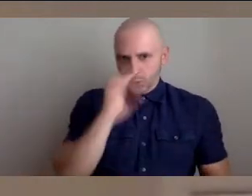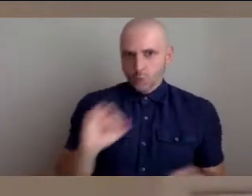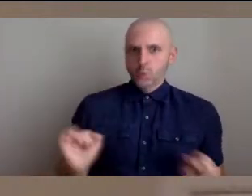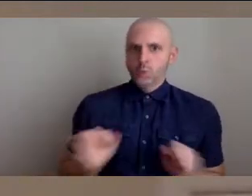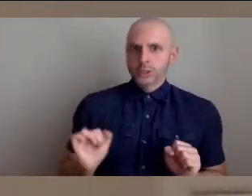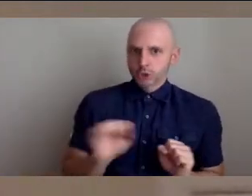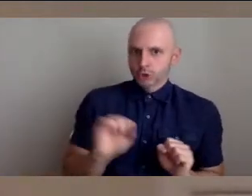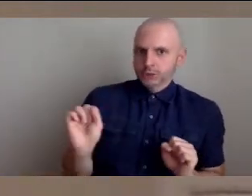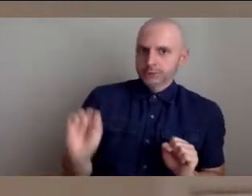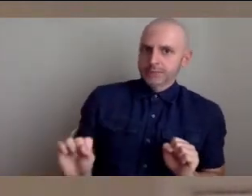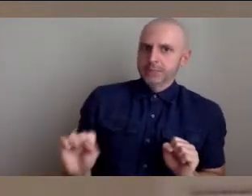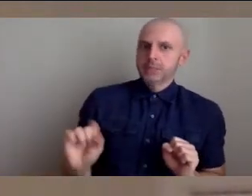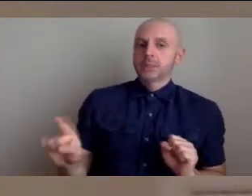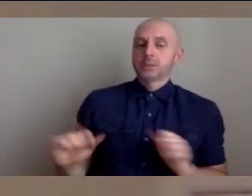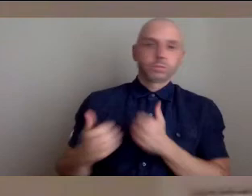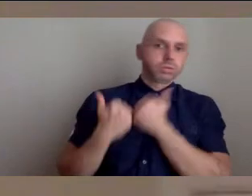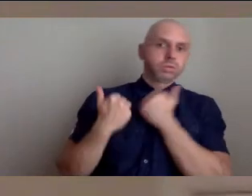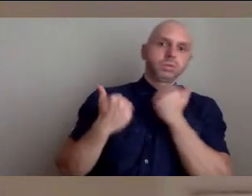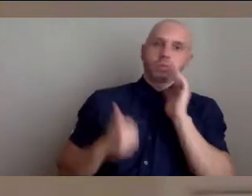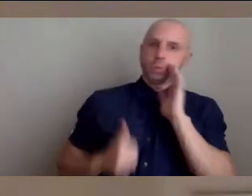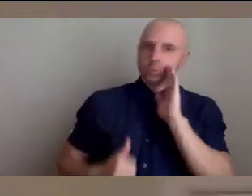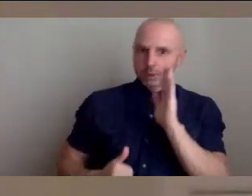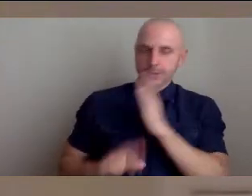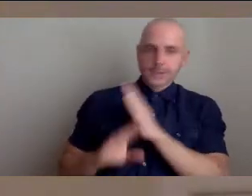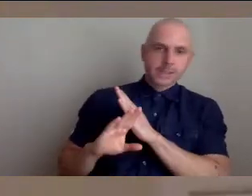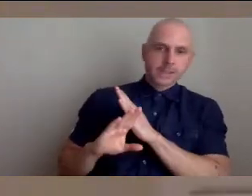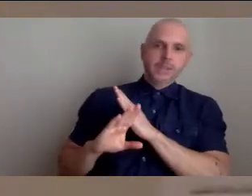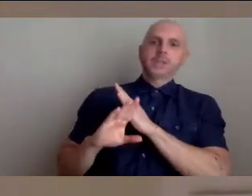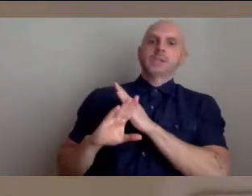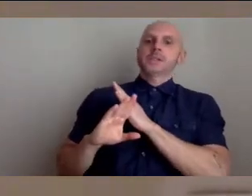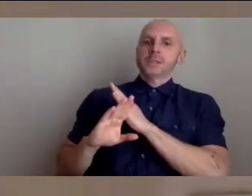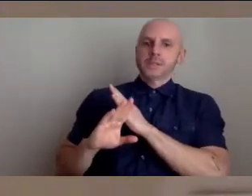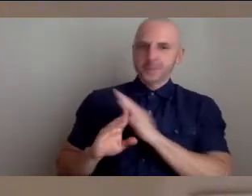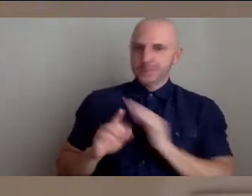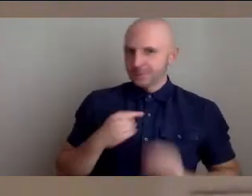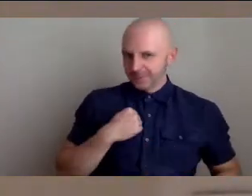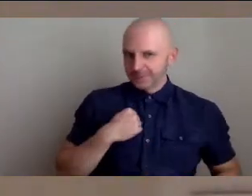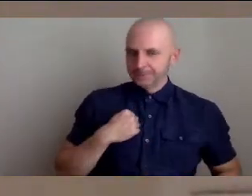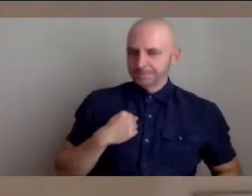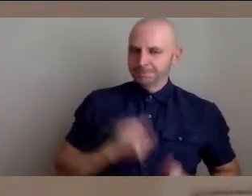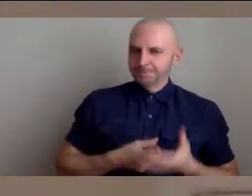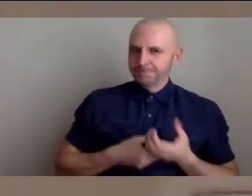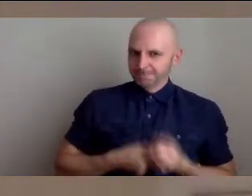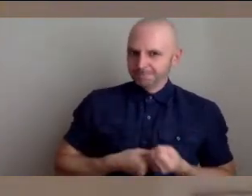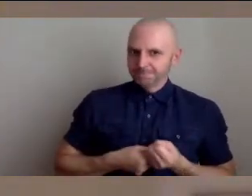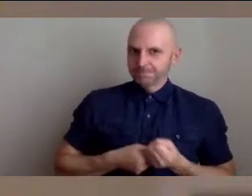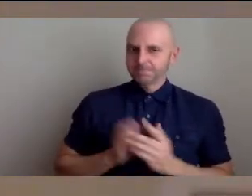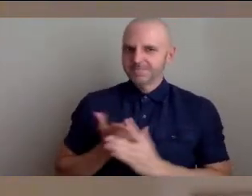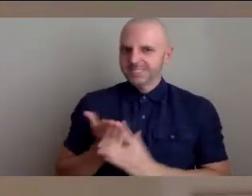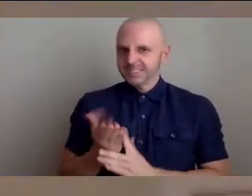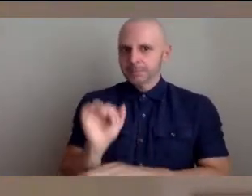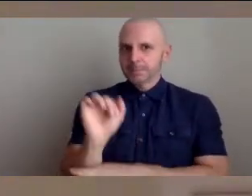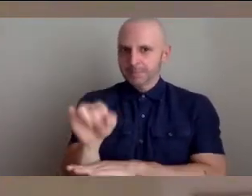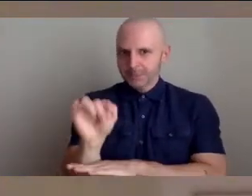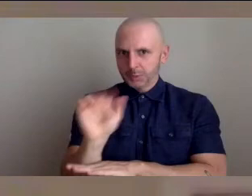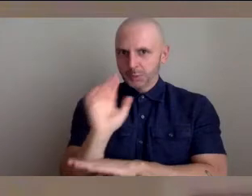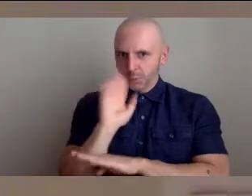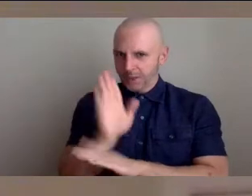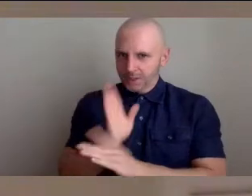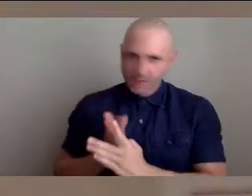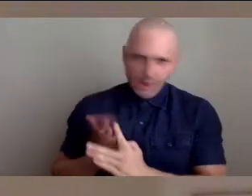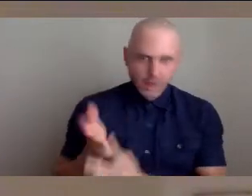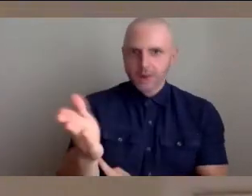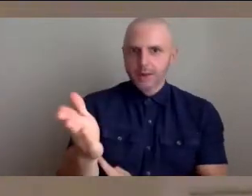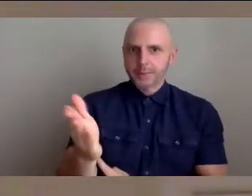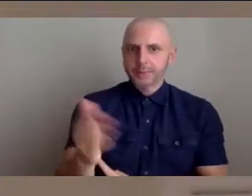able to rise and meet those challenges. Anyway, that's enough from me. Our next speaker is actually one of